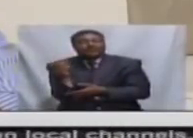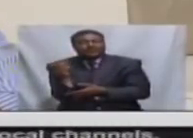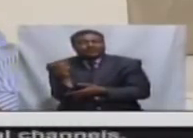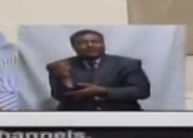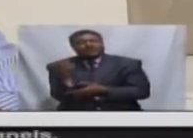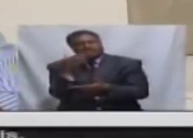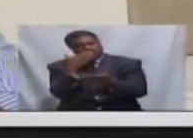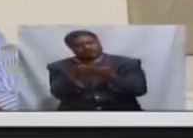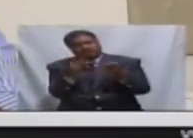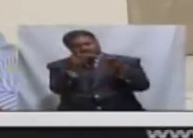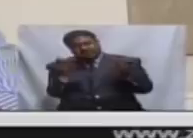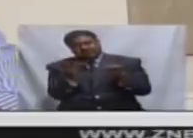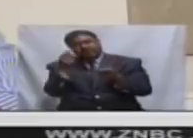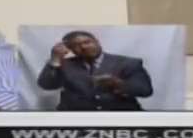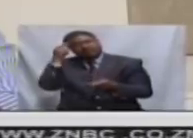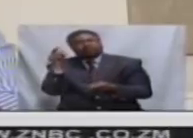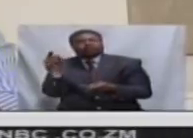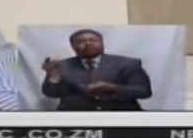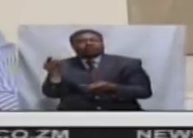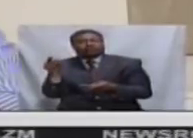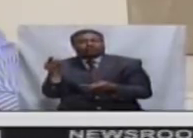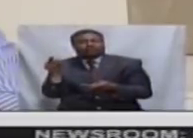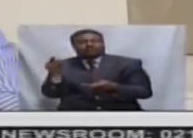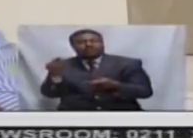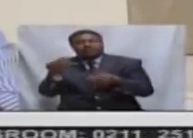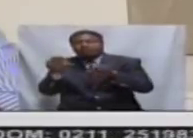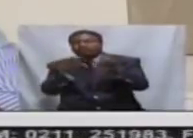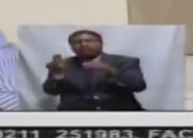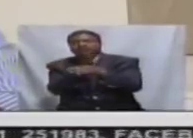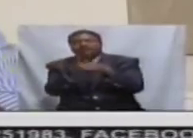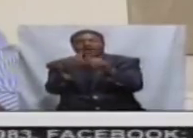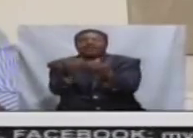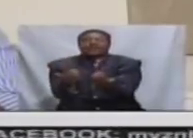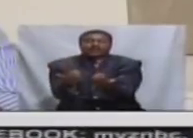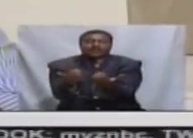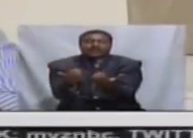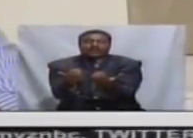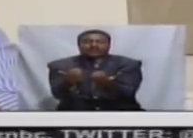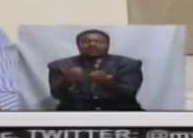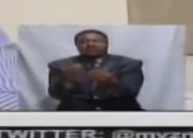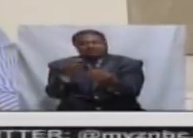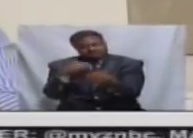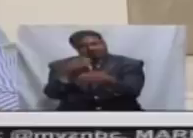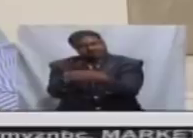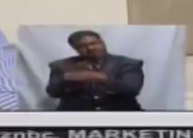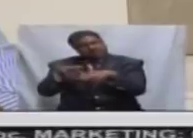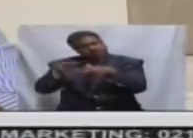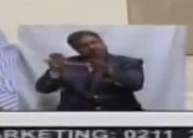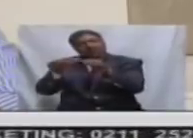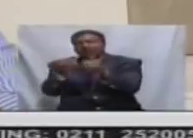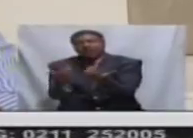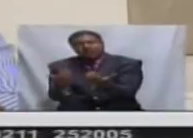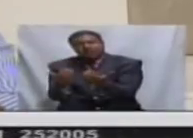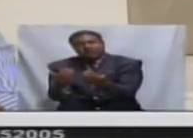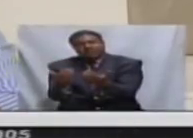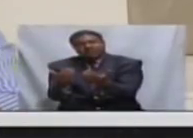But this innovation will go a long way in trying to mitigate that suffering that our people go through. Now